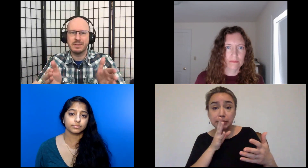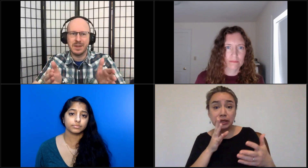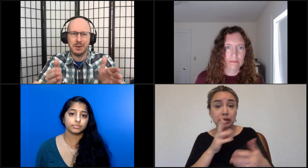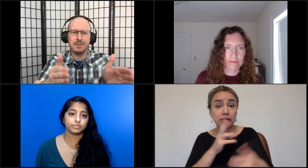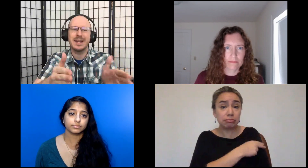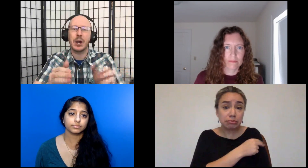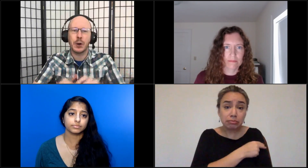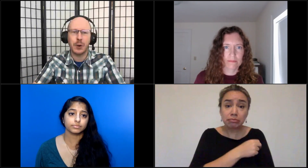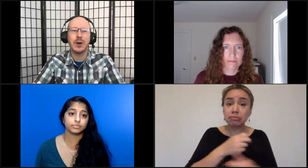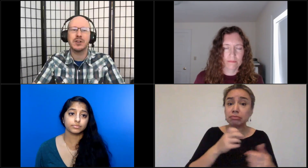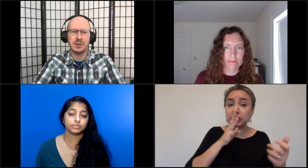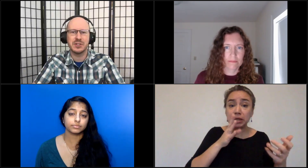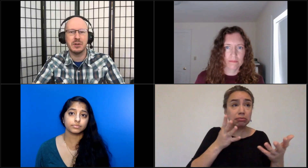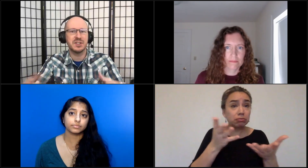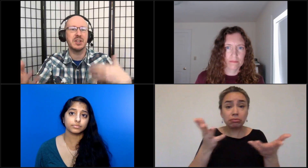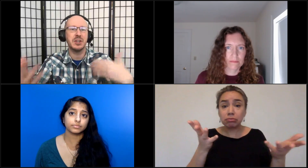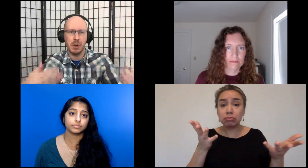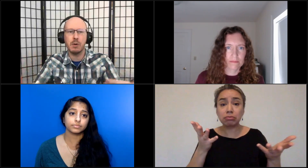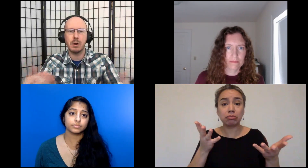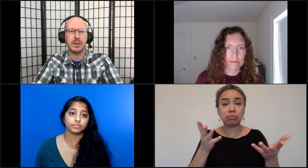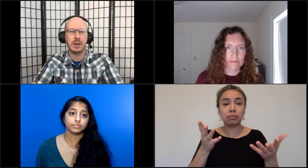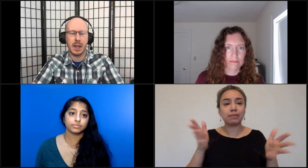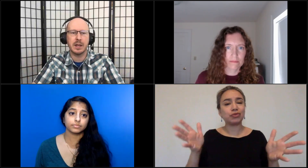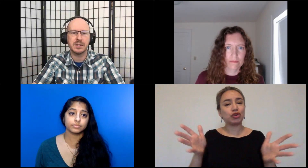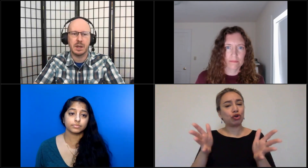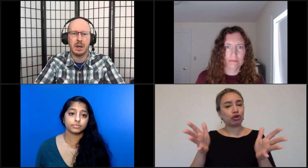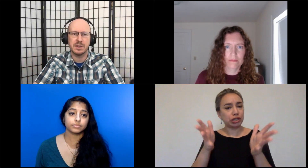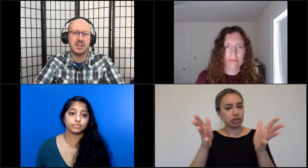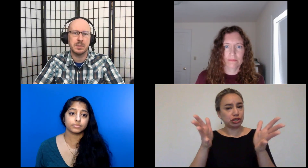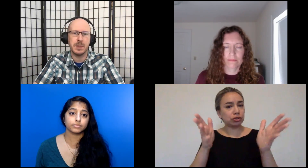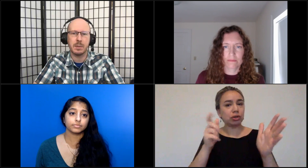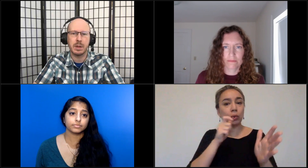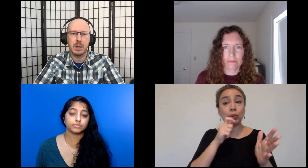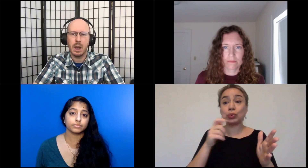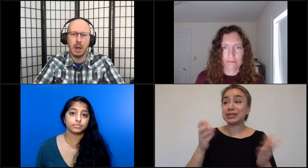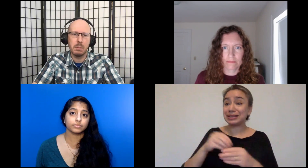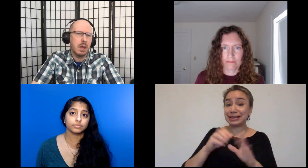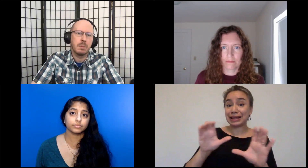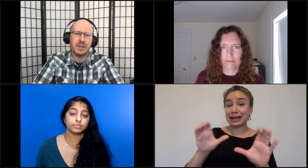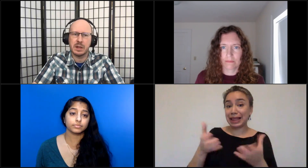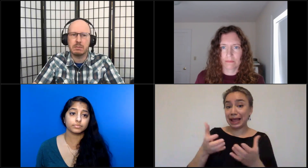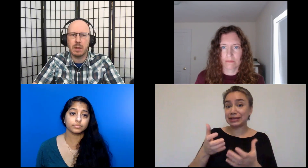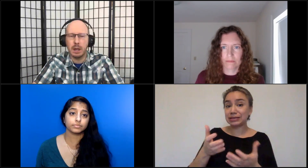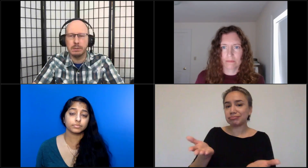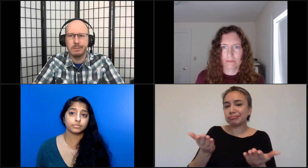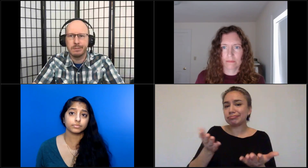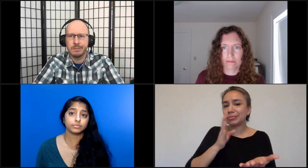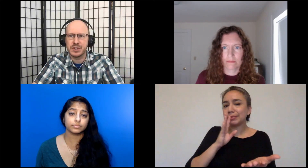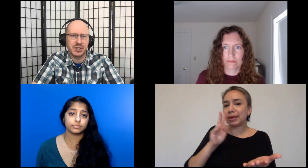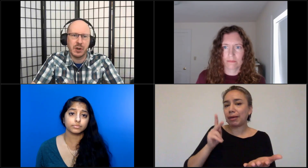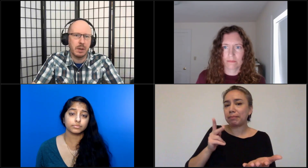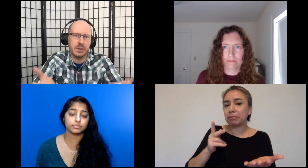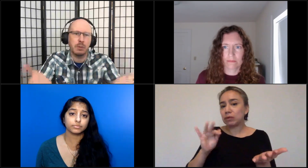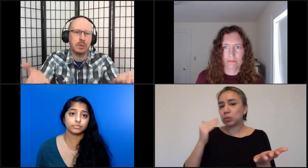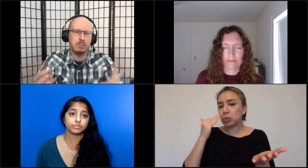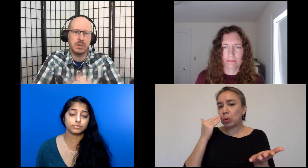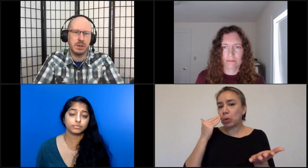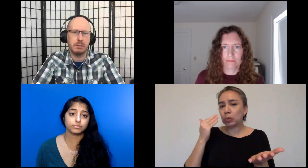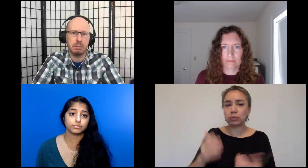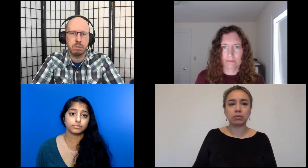of, encourage those students that are in the class to speak up. But I think just straight